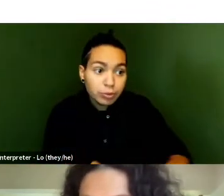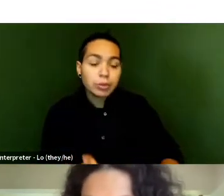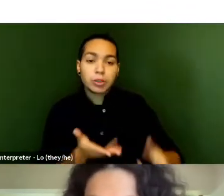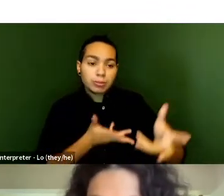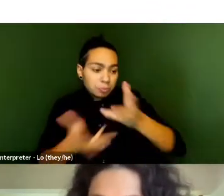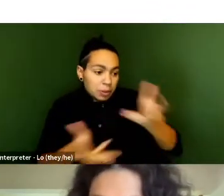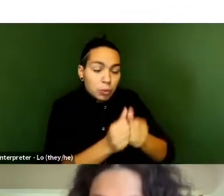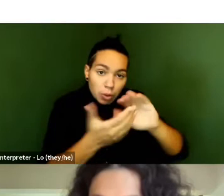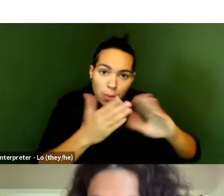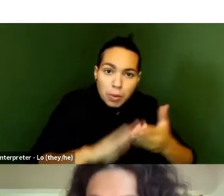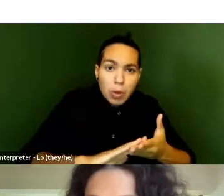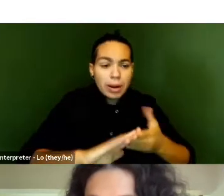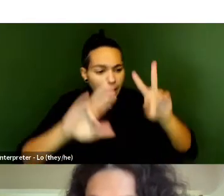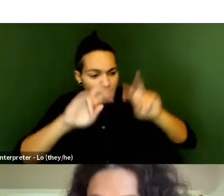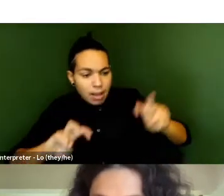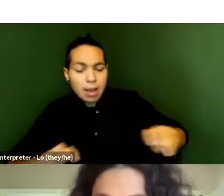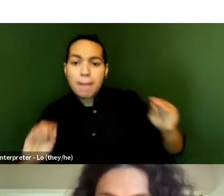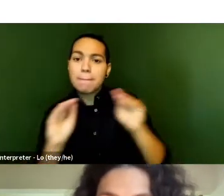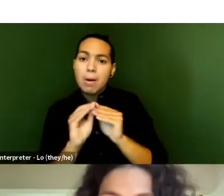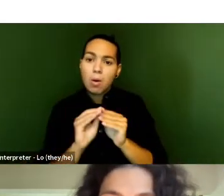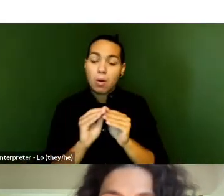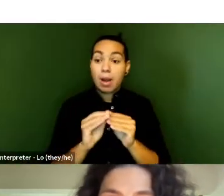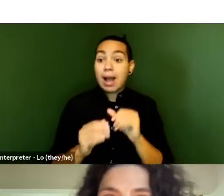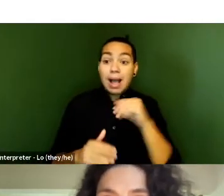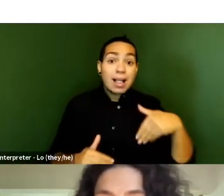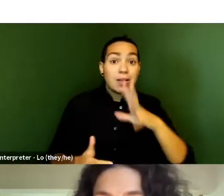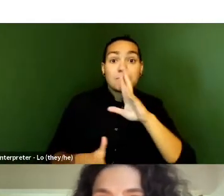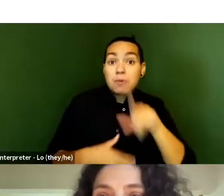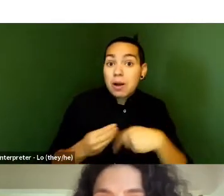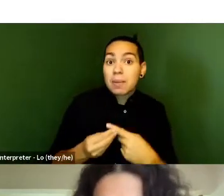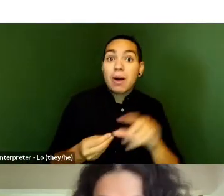community. Because I didn't even talk that much about